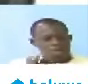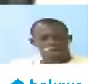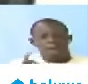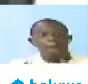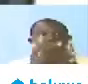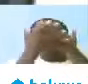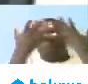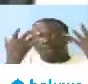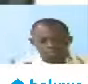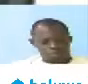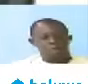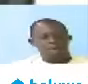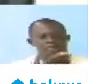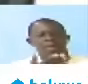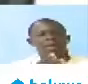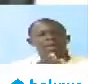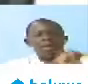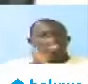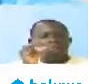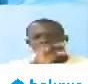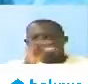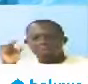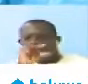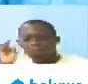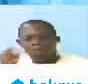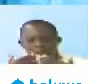there. Give us names. Told in the bandits.